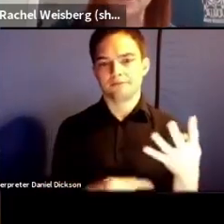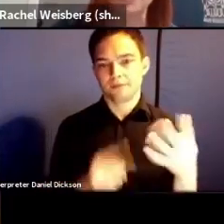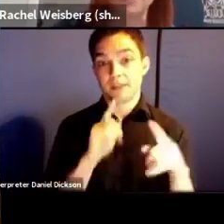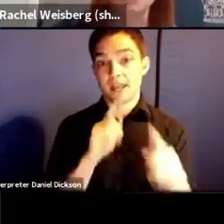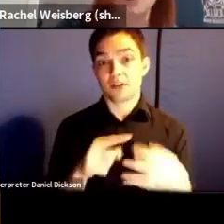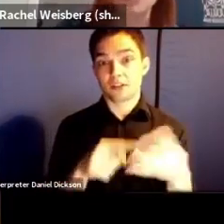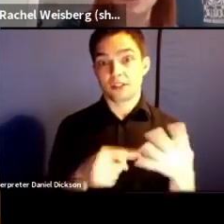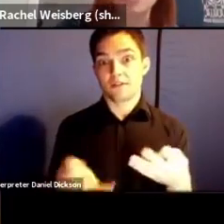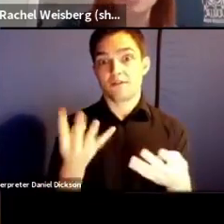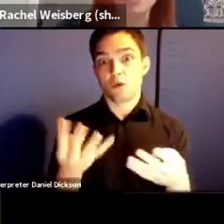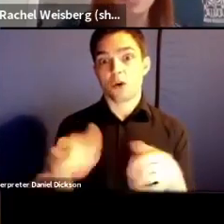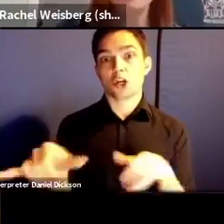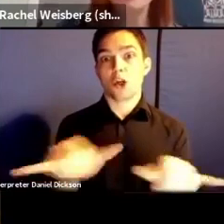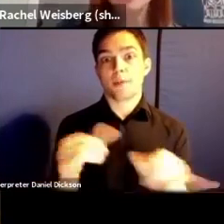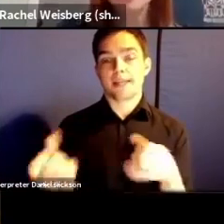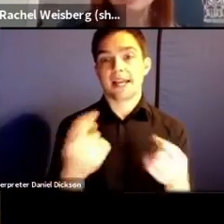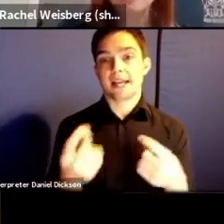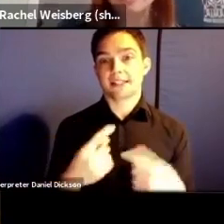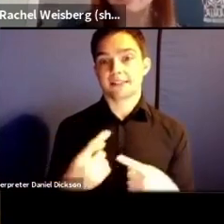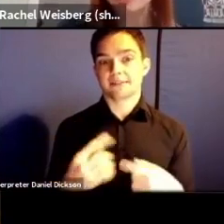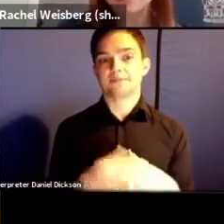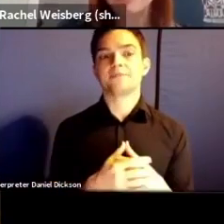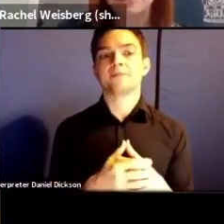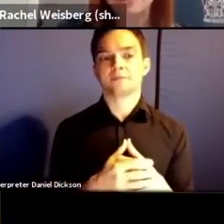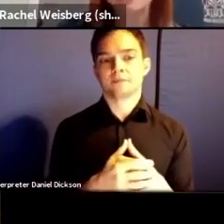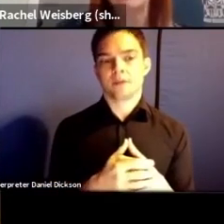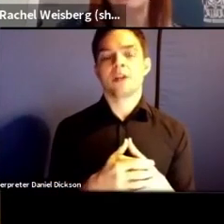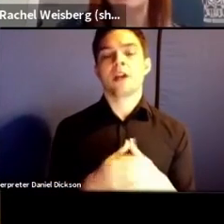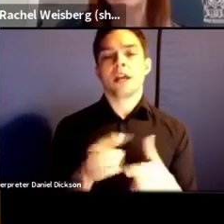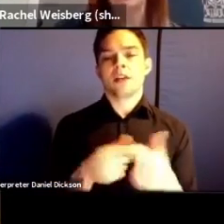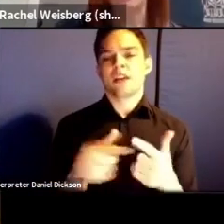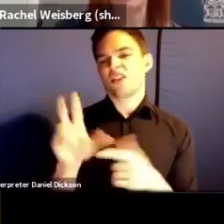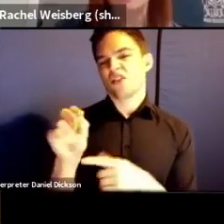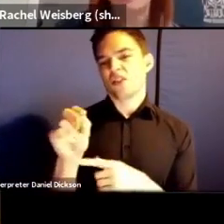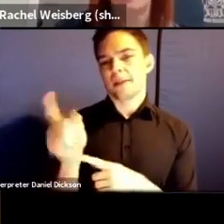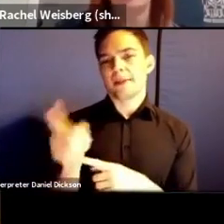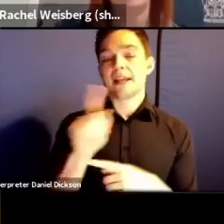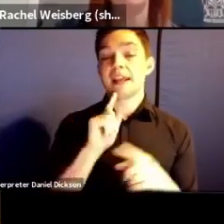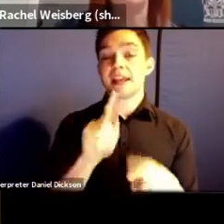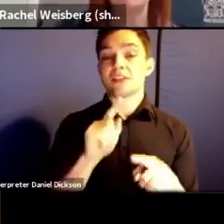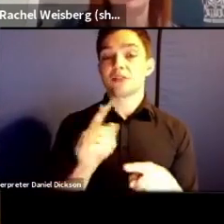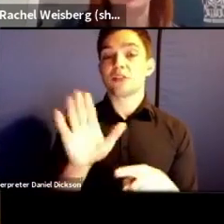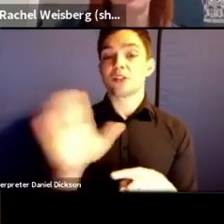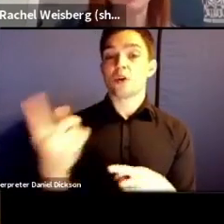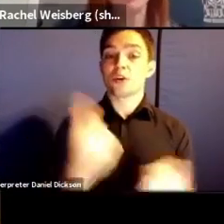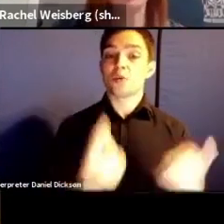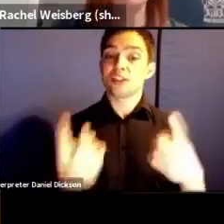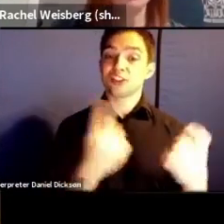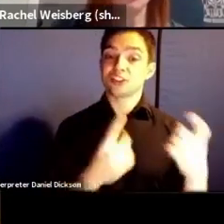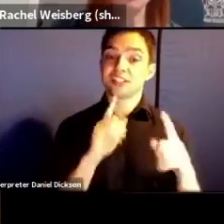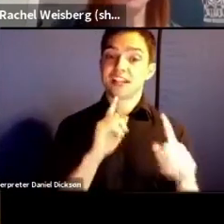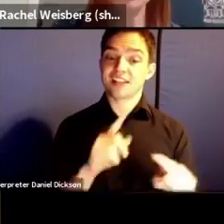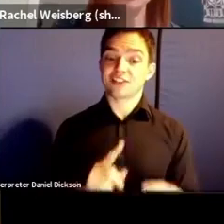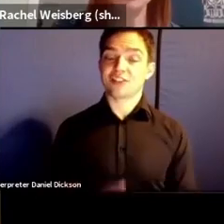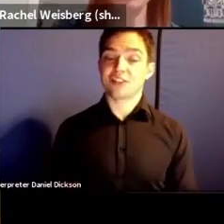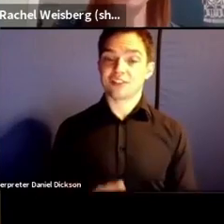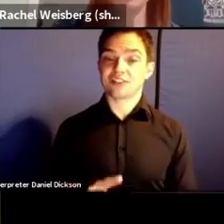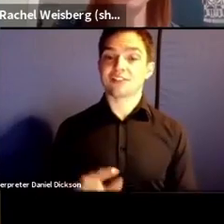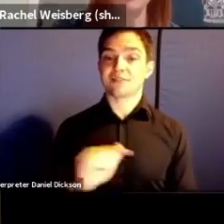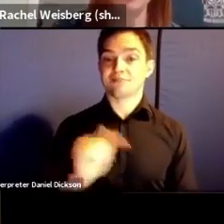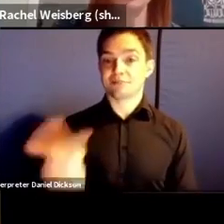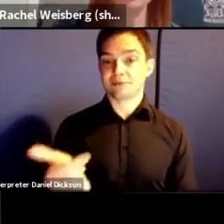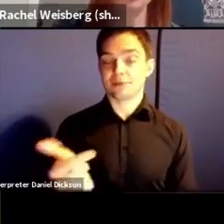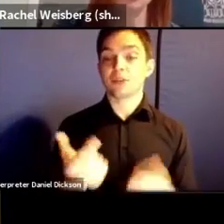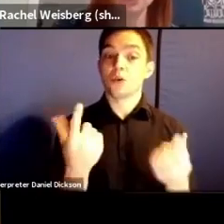4 commonly asked questions. And then we're going to spend about 30 minutes answering your questions, hearing from you. So what we're going to do is